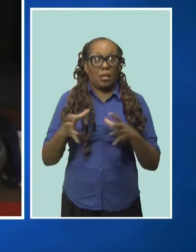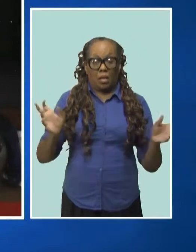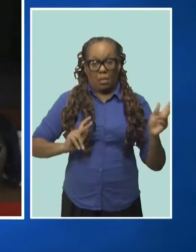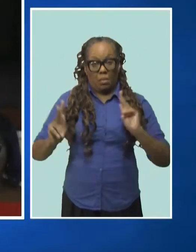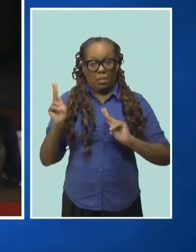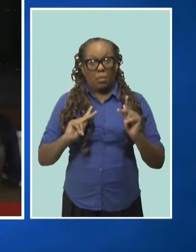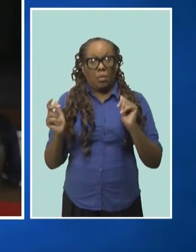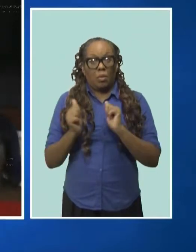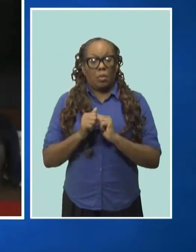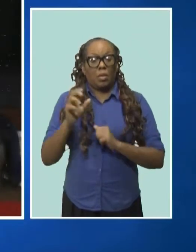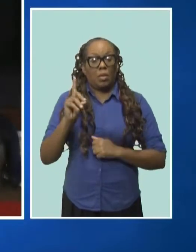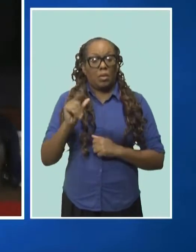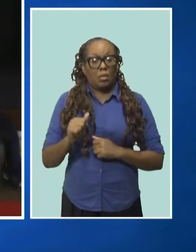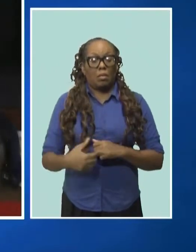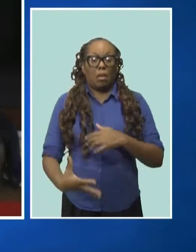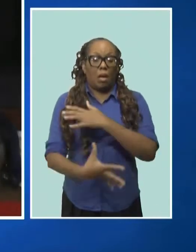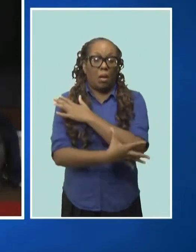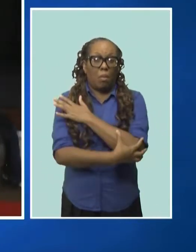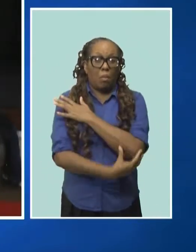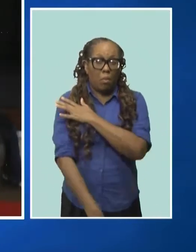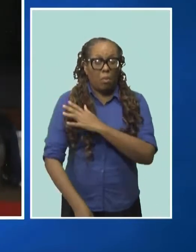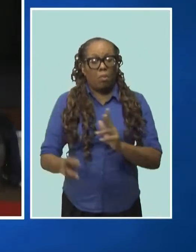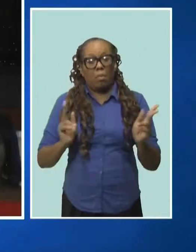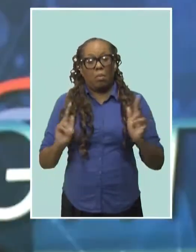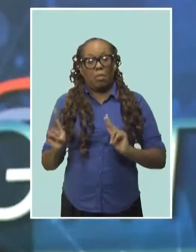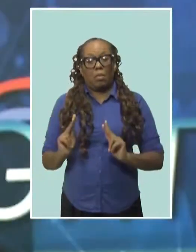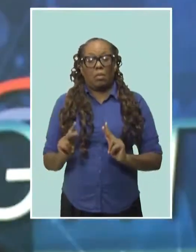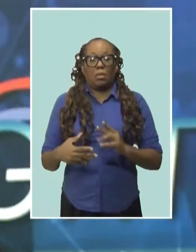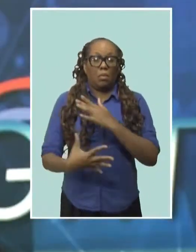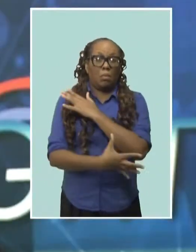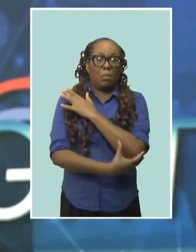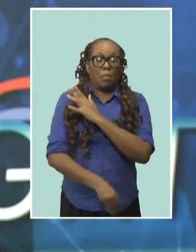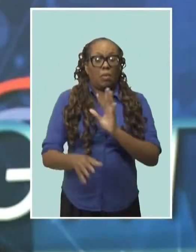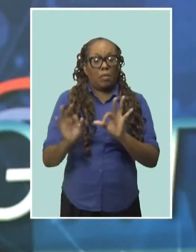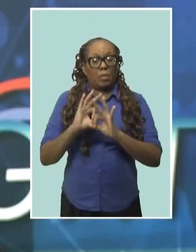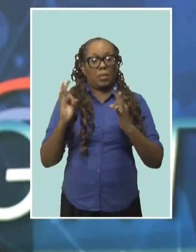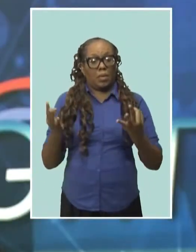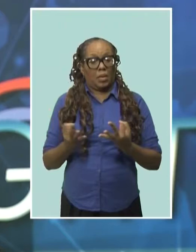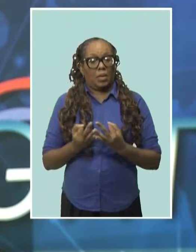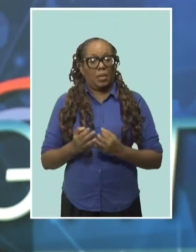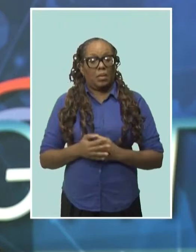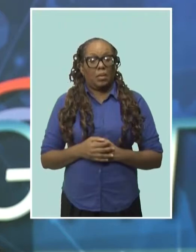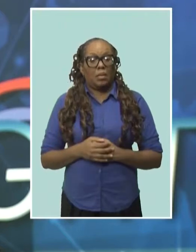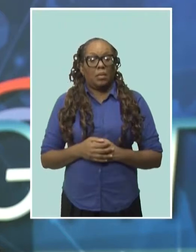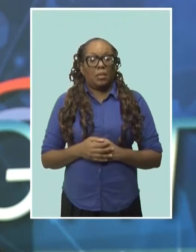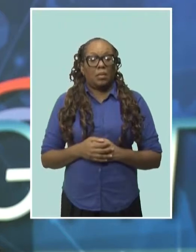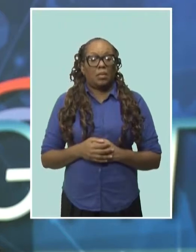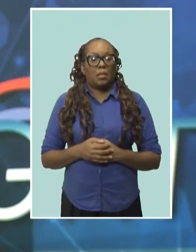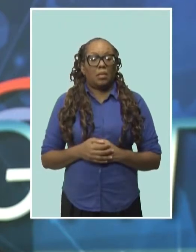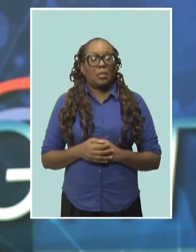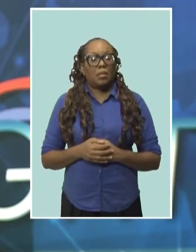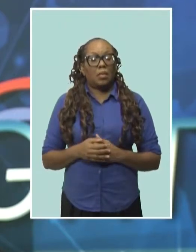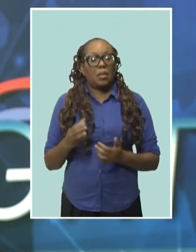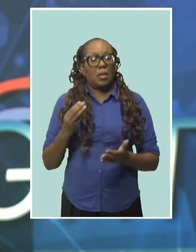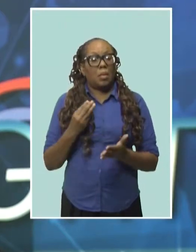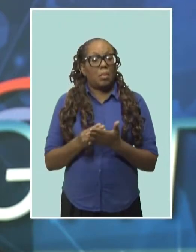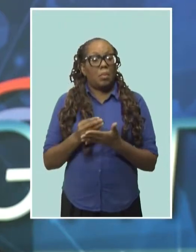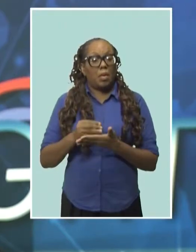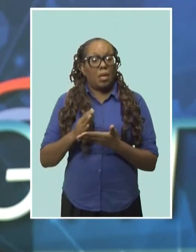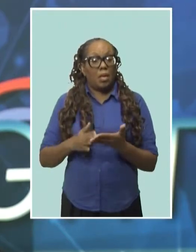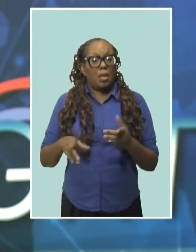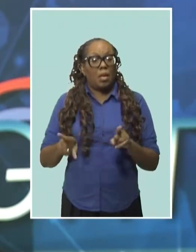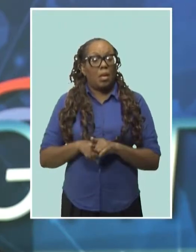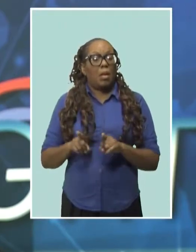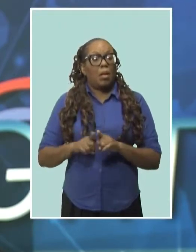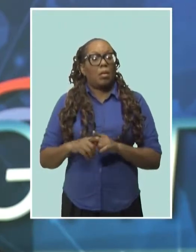this country are poor, from poor families. Mr. Hinkson adds the budget also addressed some of the matters pertaining to